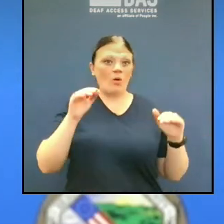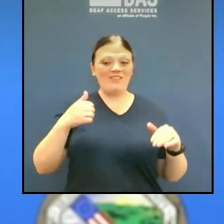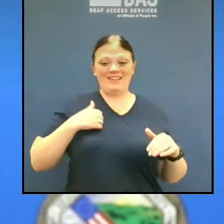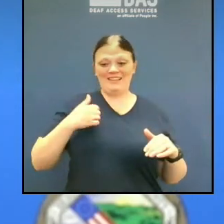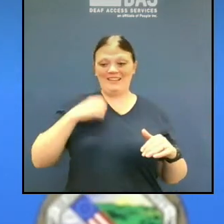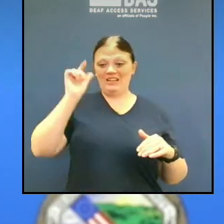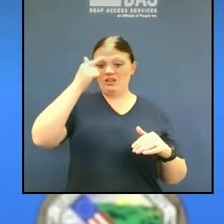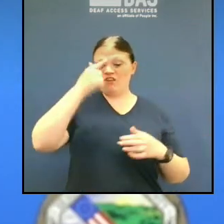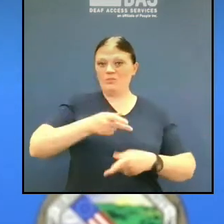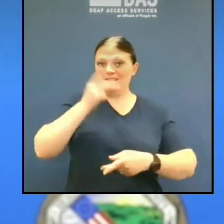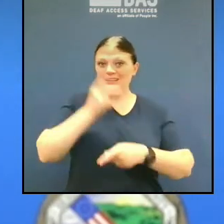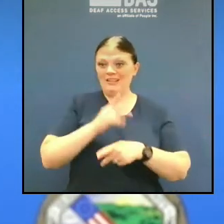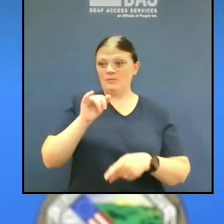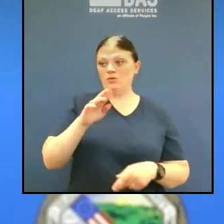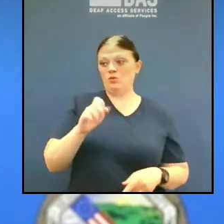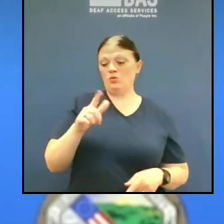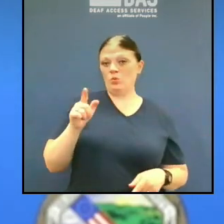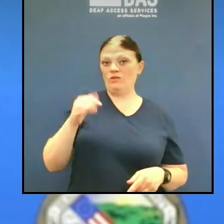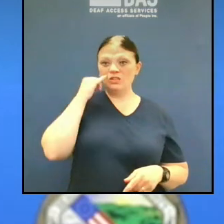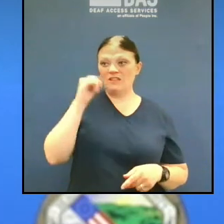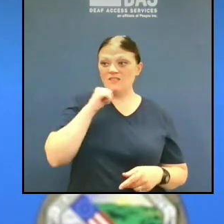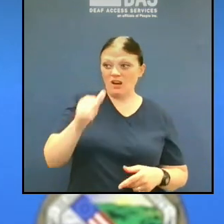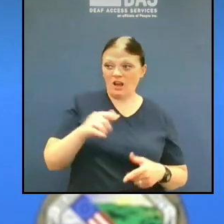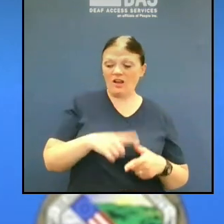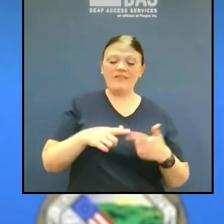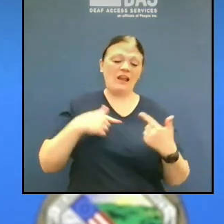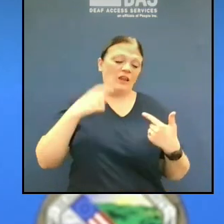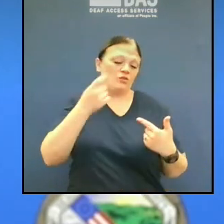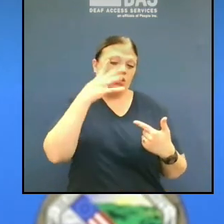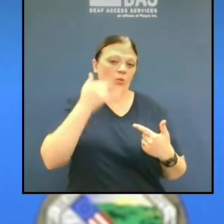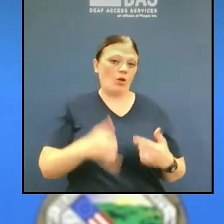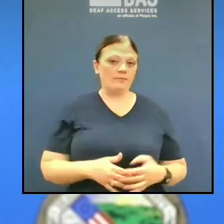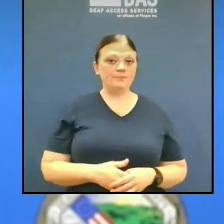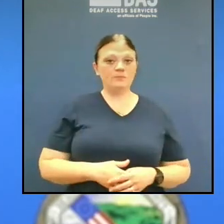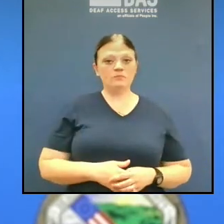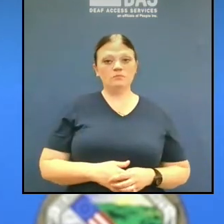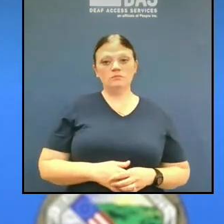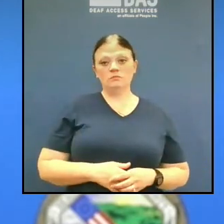government sticks with the June 21st. If they didn't, at least I understand why.